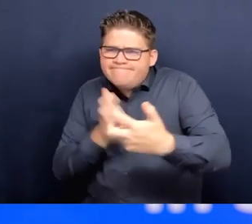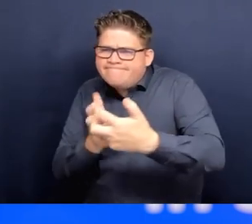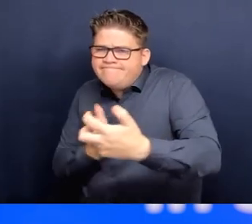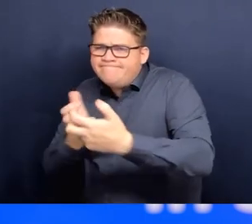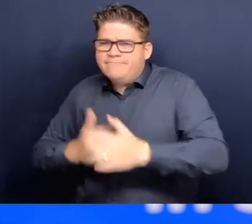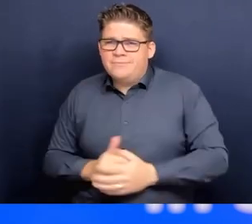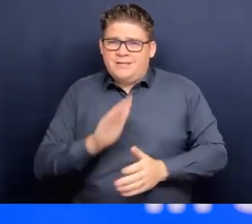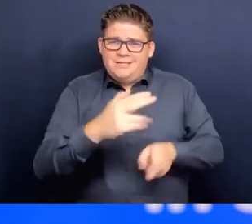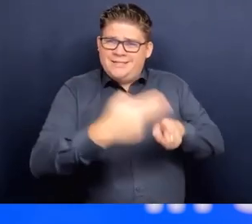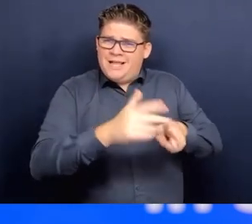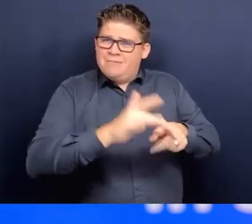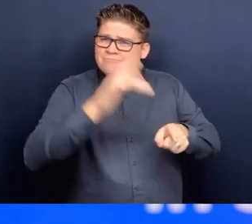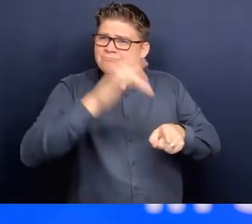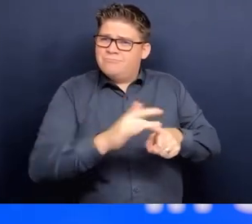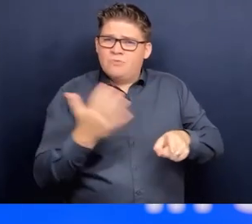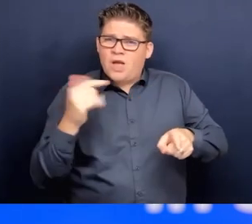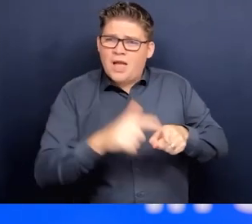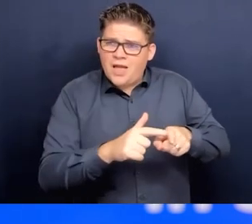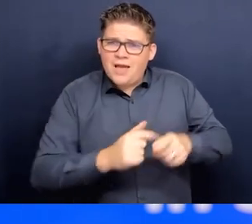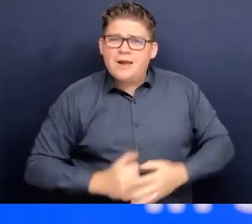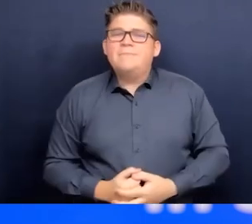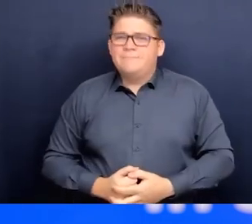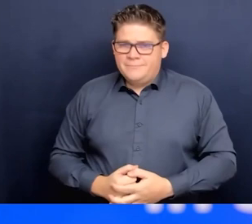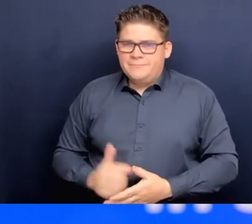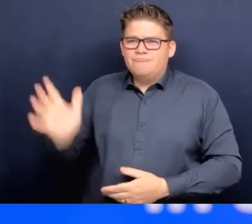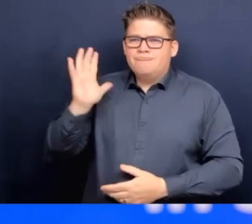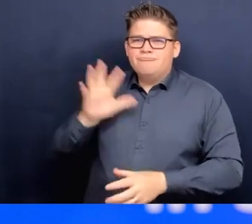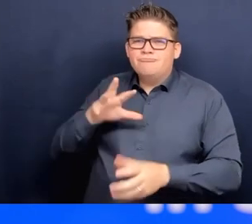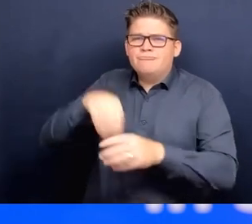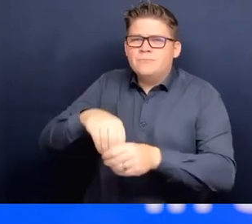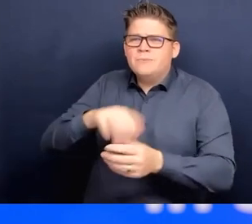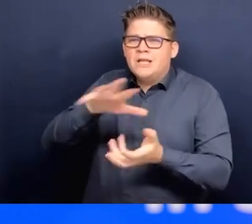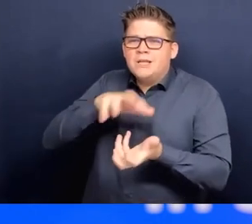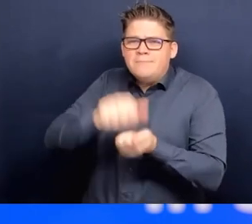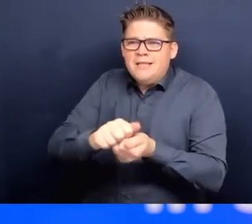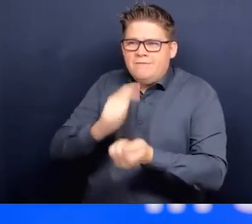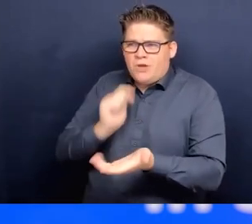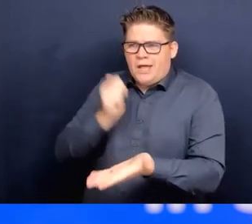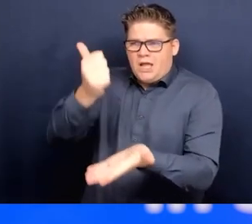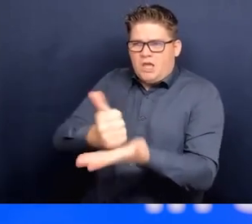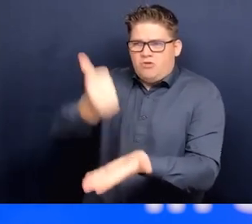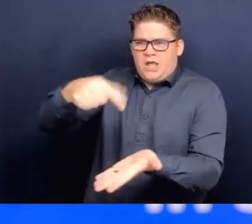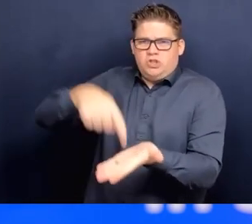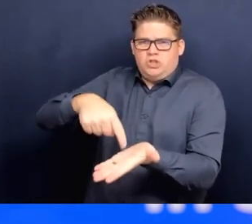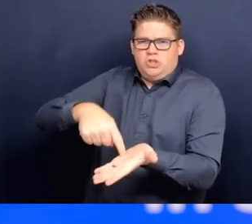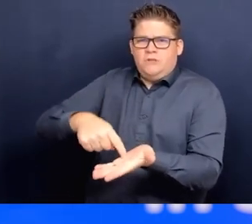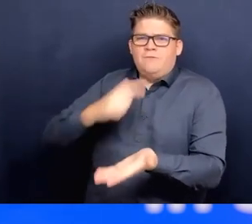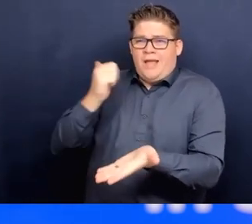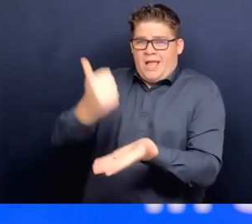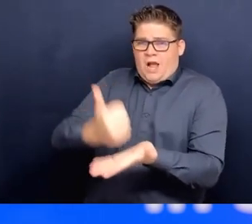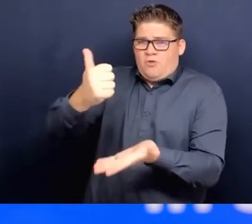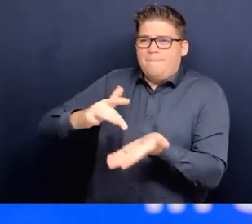medical education. And so among his many academic and professional accomplishments, Dr. Strasser also is a former